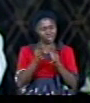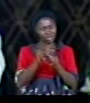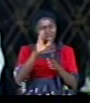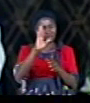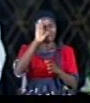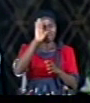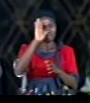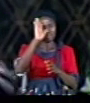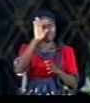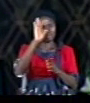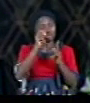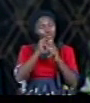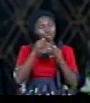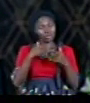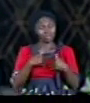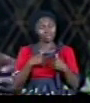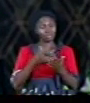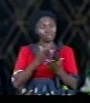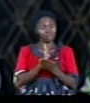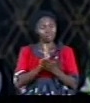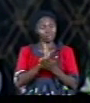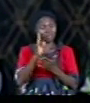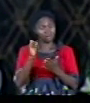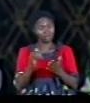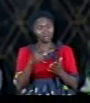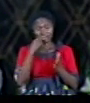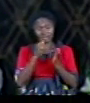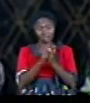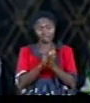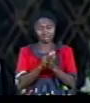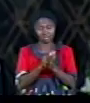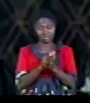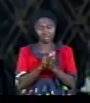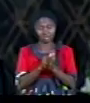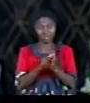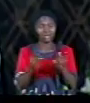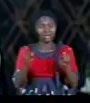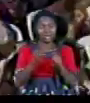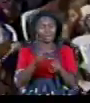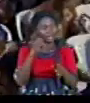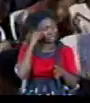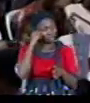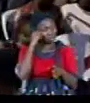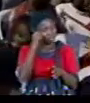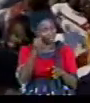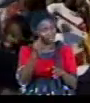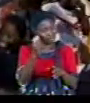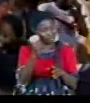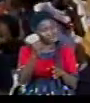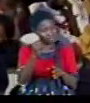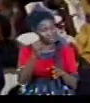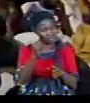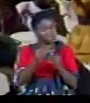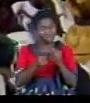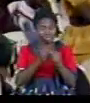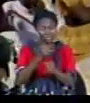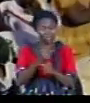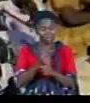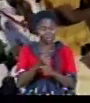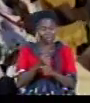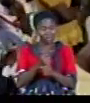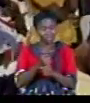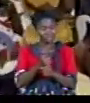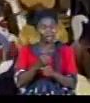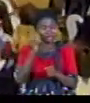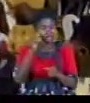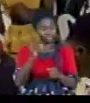said, as his ears are, so his strength will be. We pray, Lord,